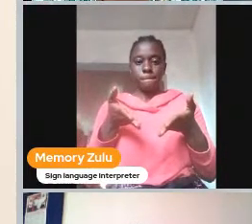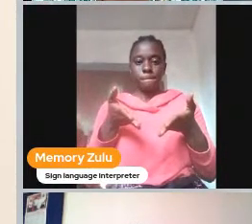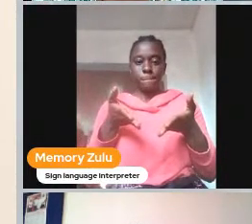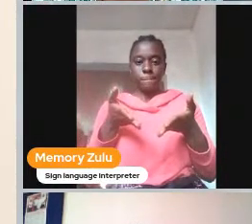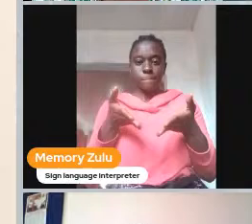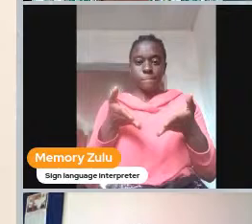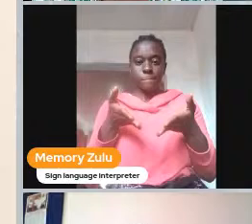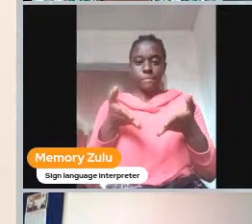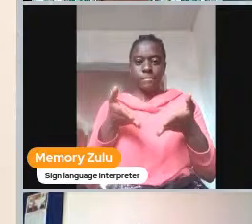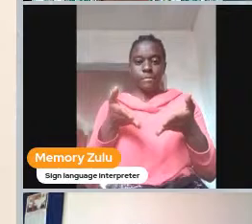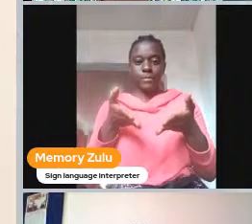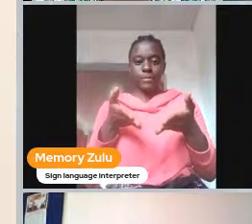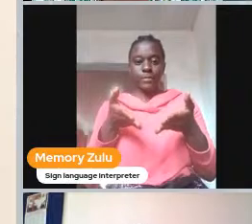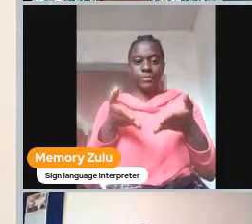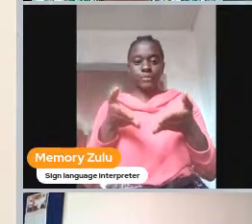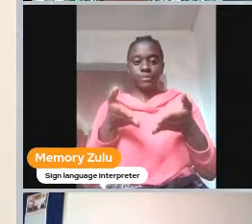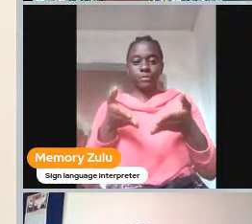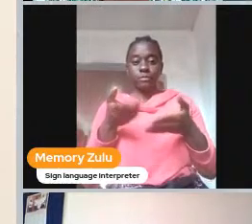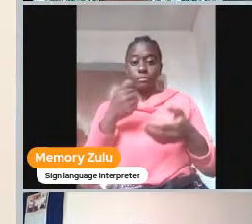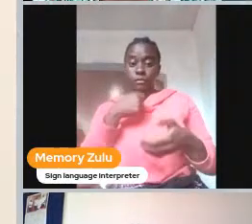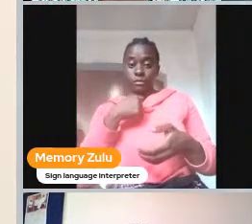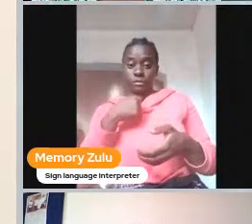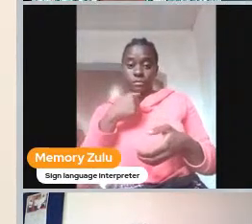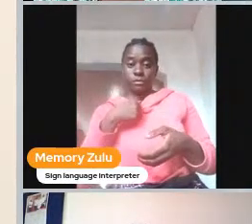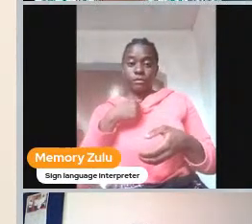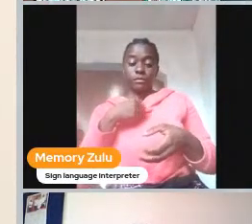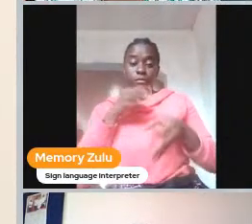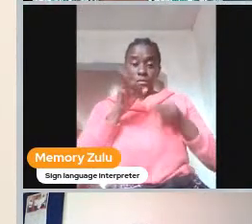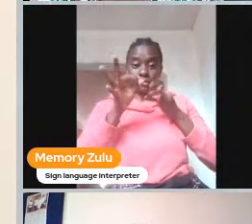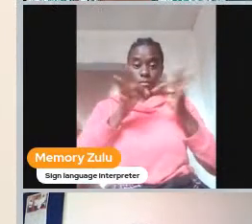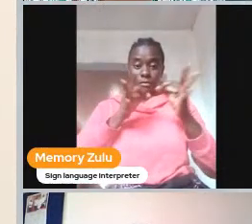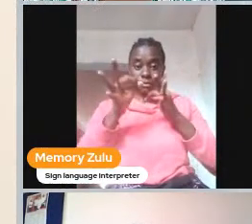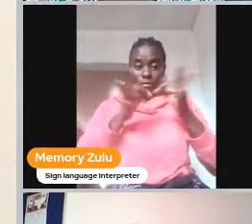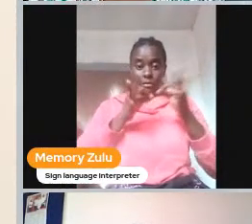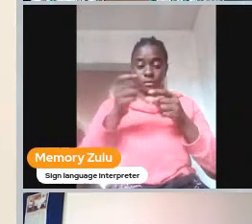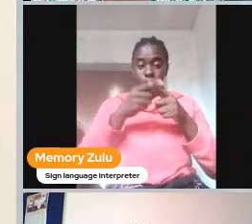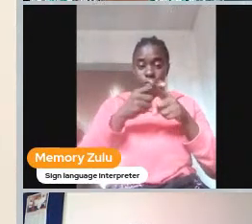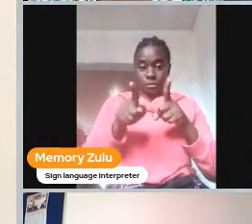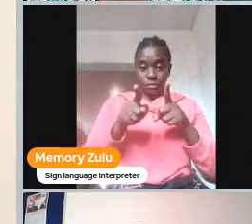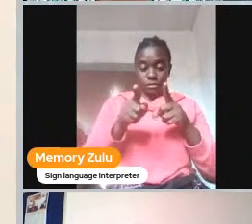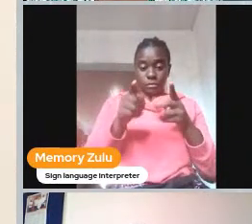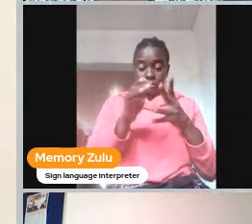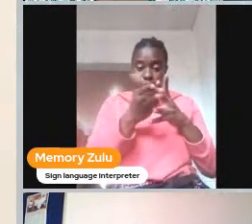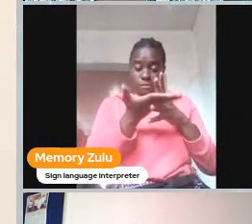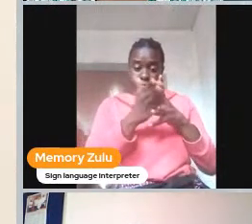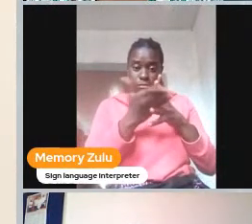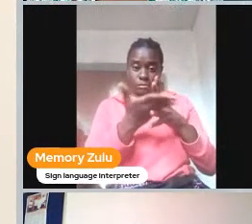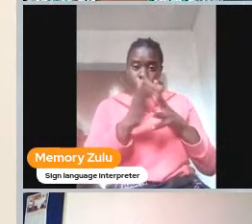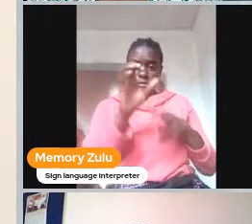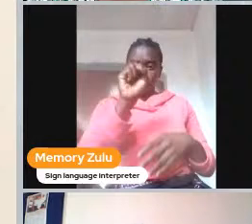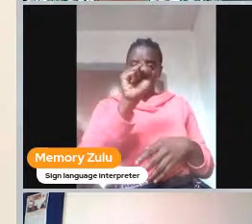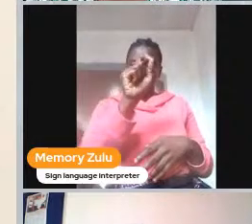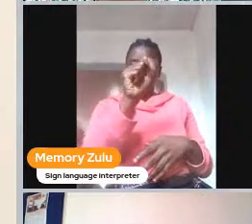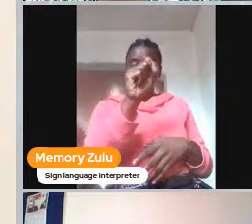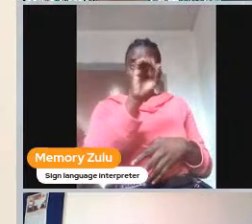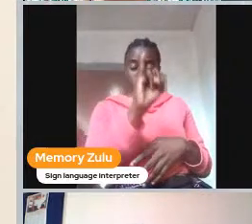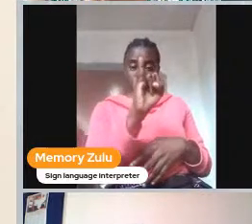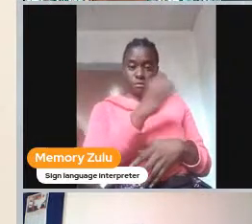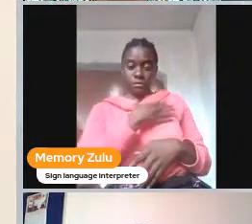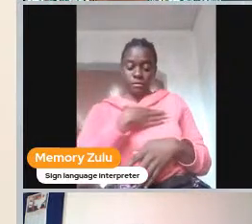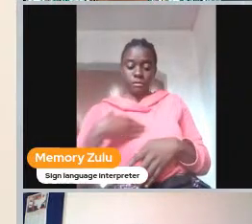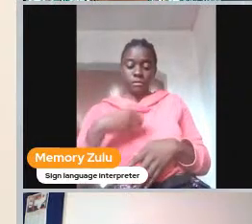say the differences which are there between the STIs and the UTI. So I'll start